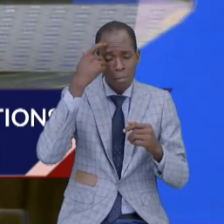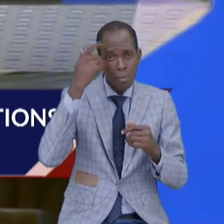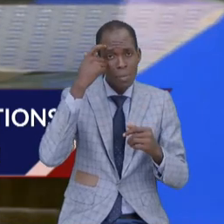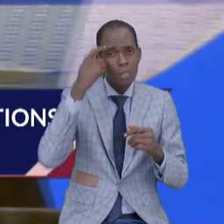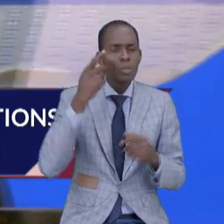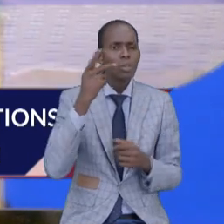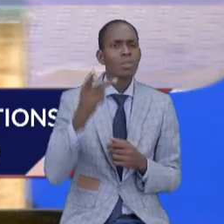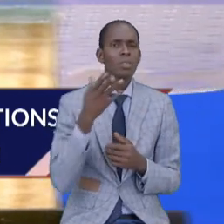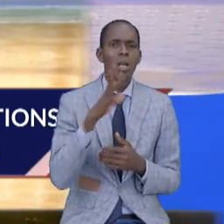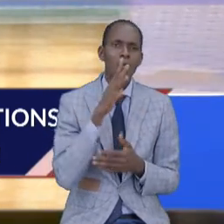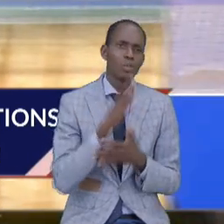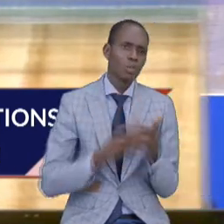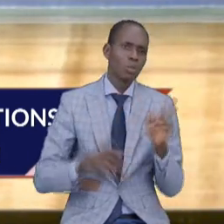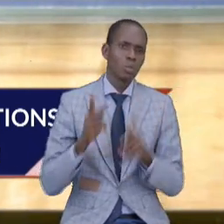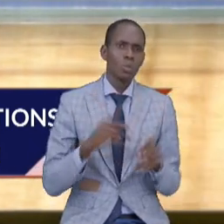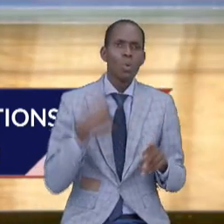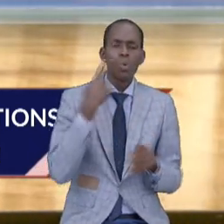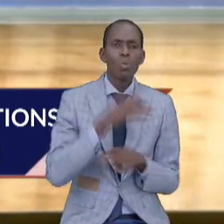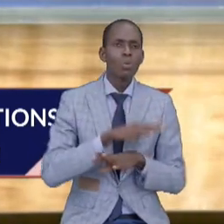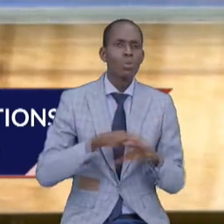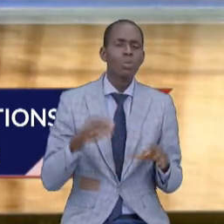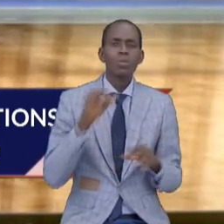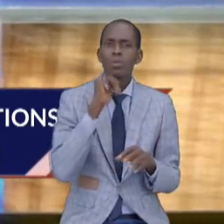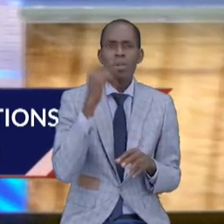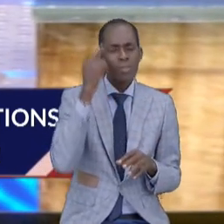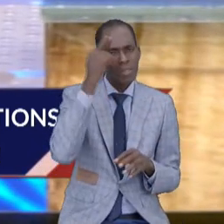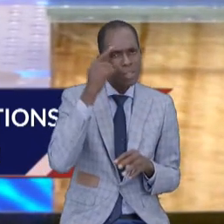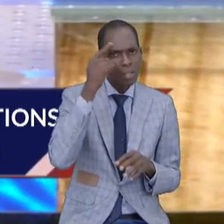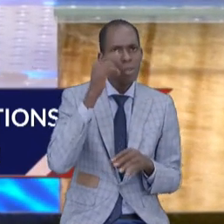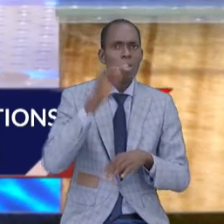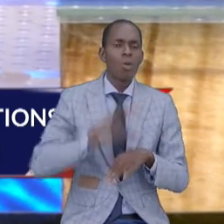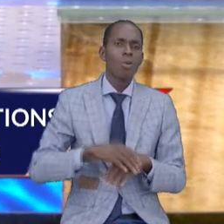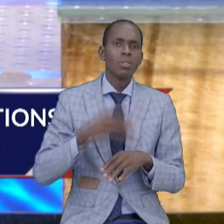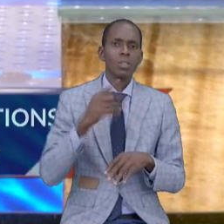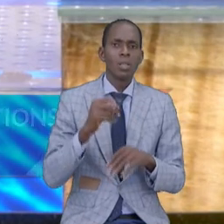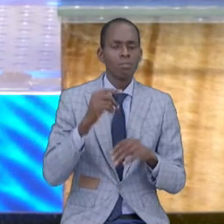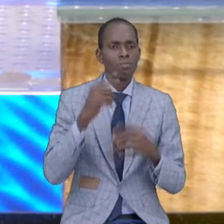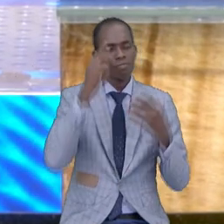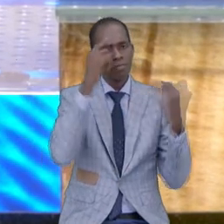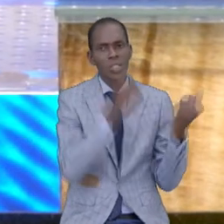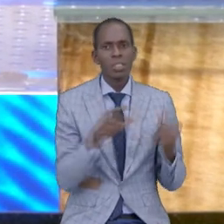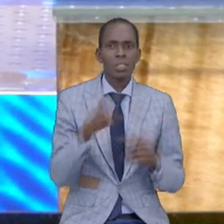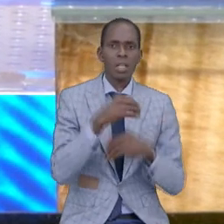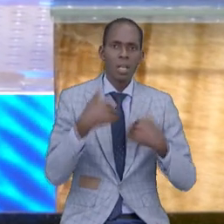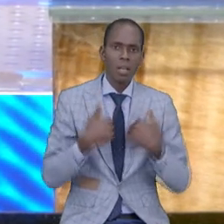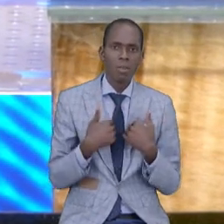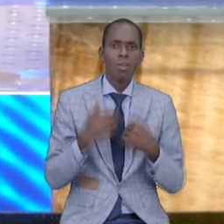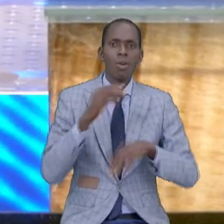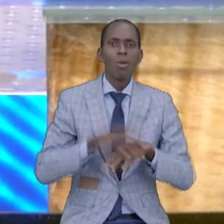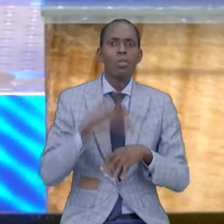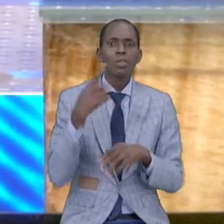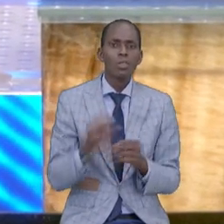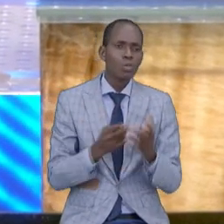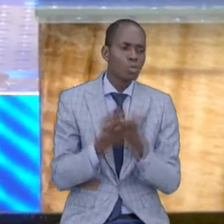are people who do not think through of the faith they have, of the fruit of the